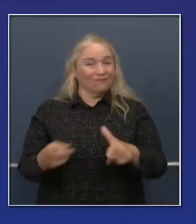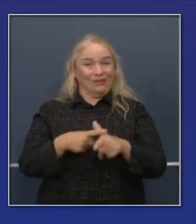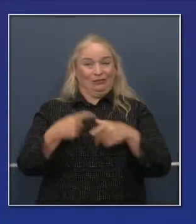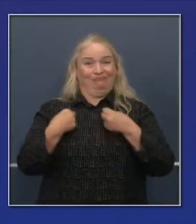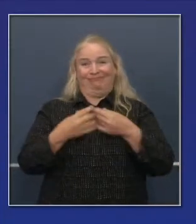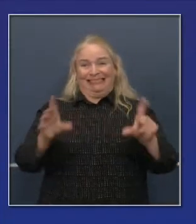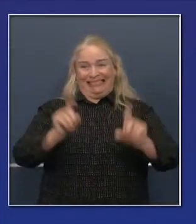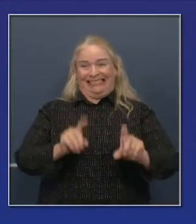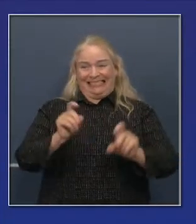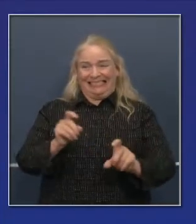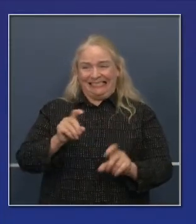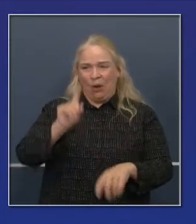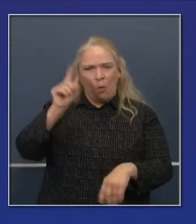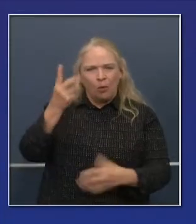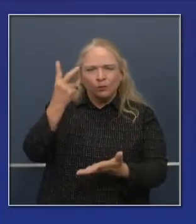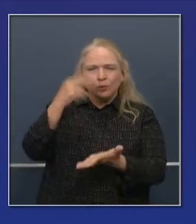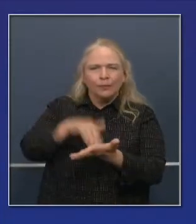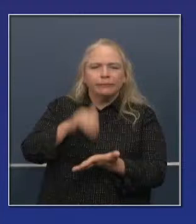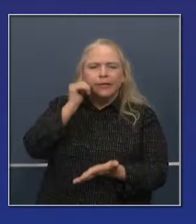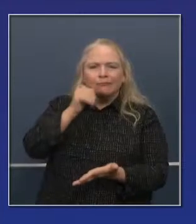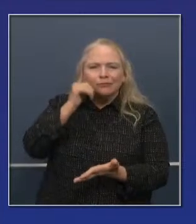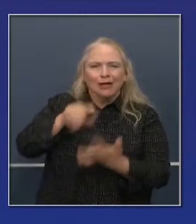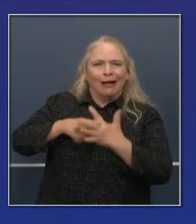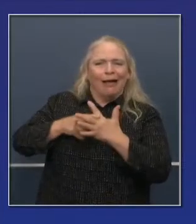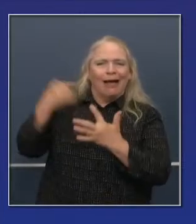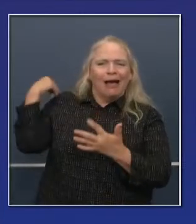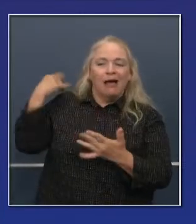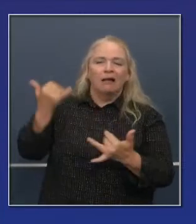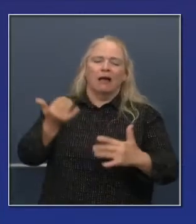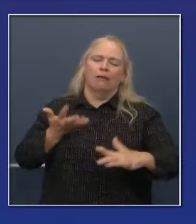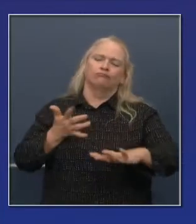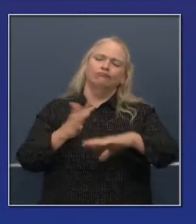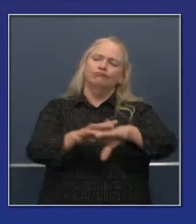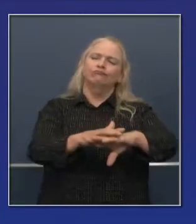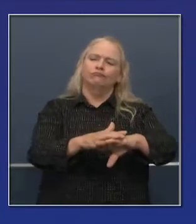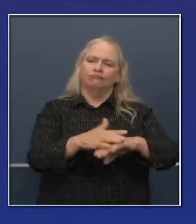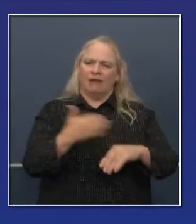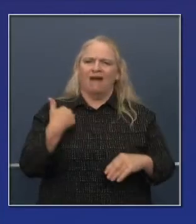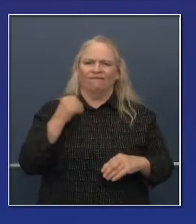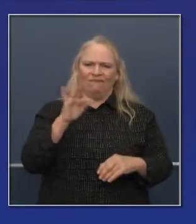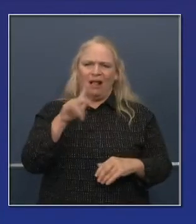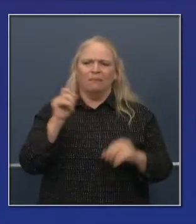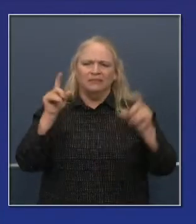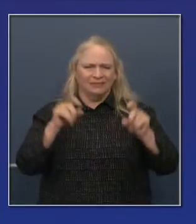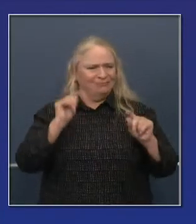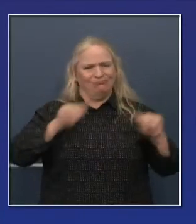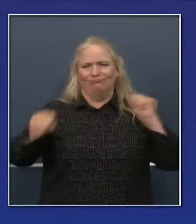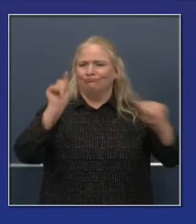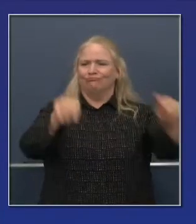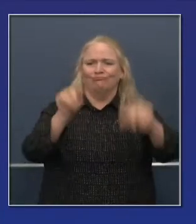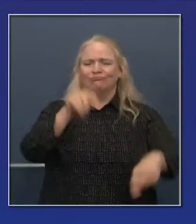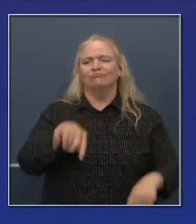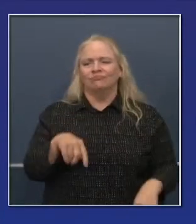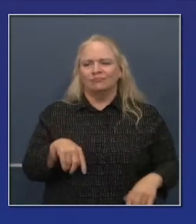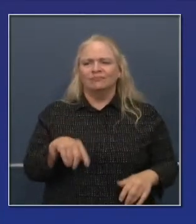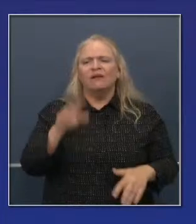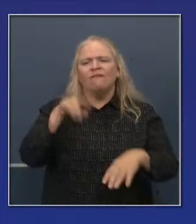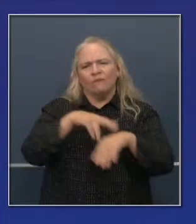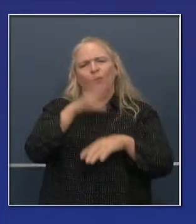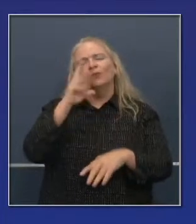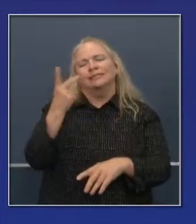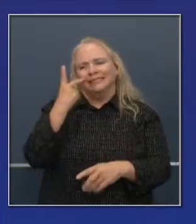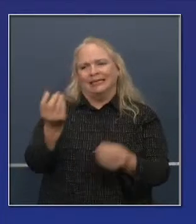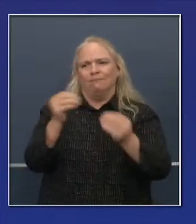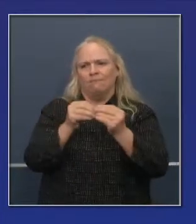in April, you're seeing a positivity number increase, but the positivity rate has